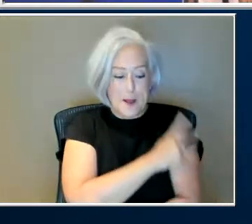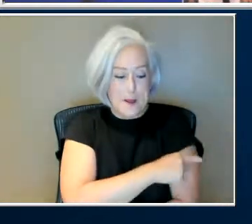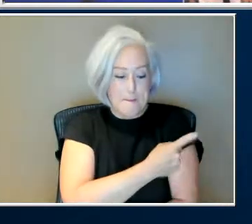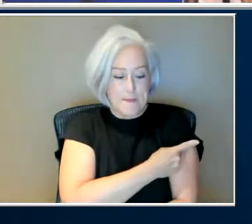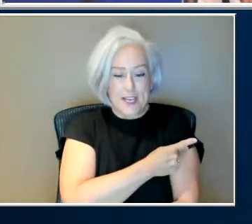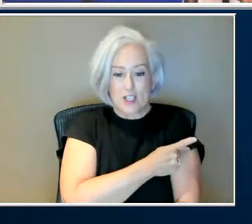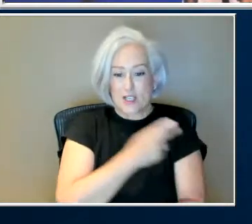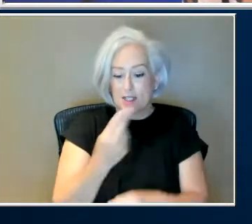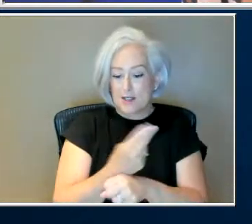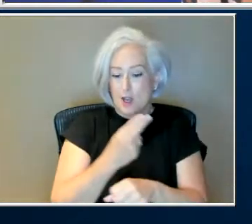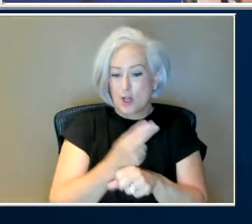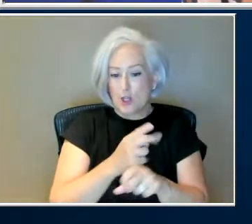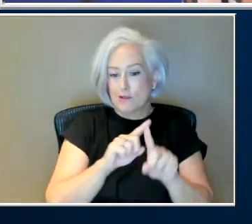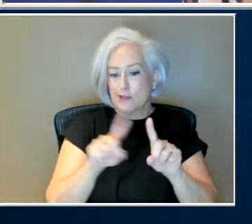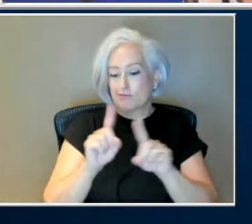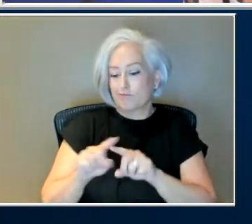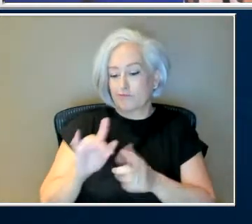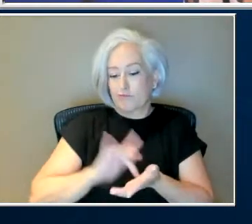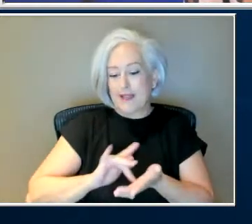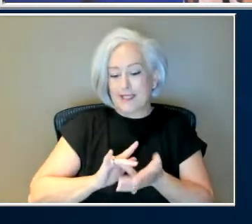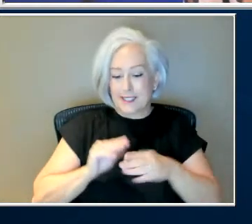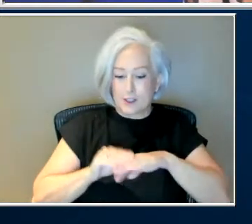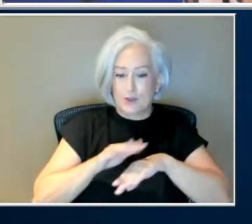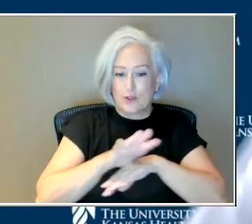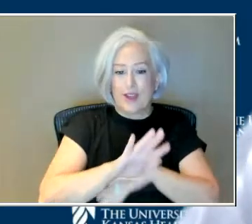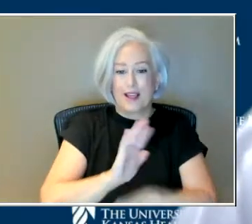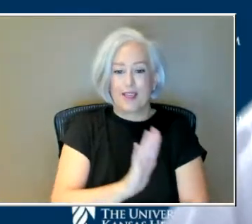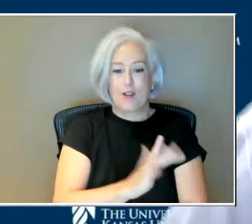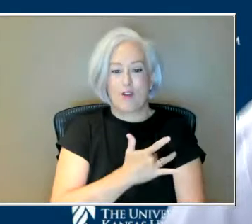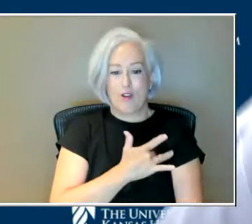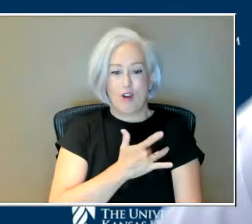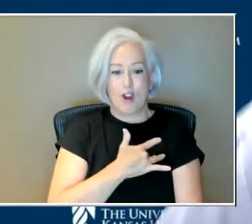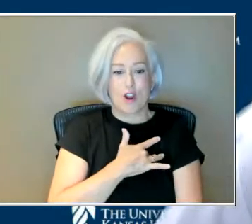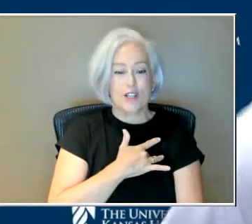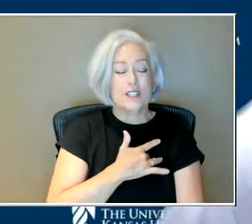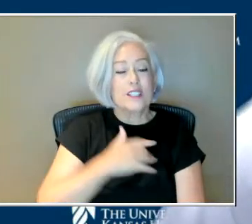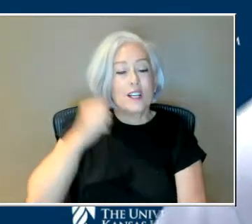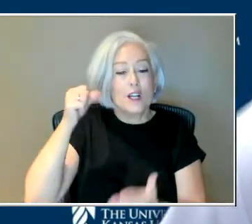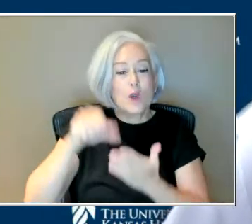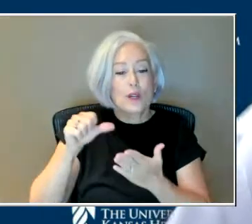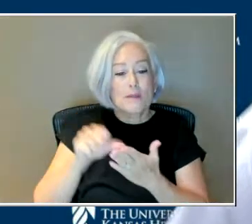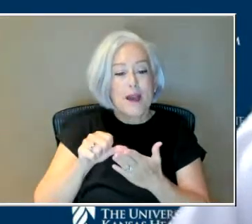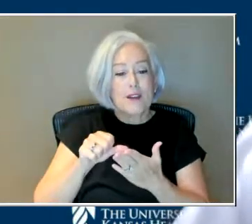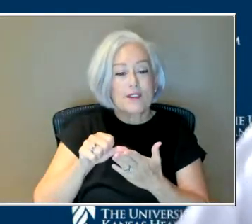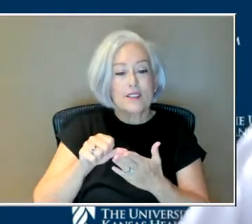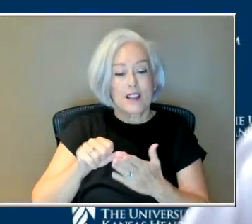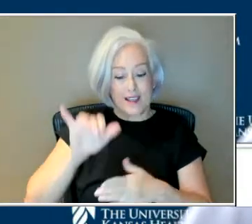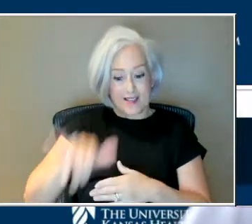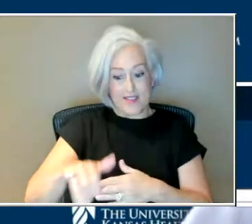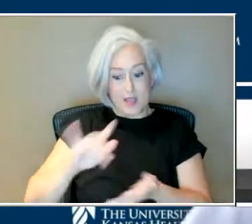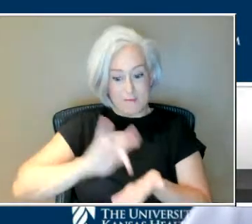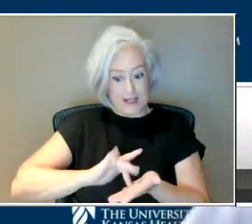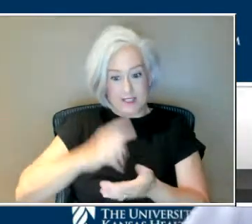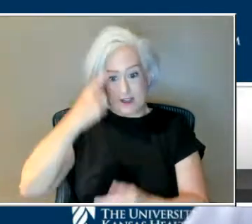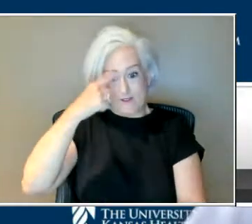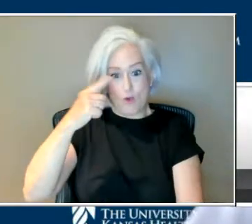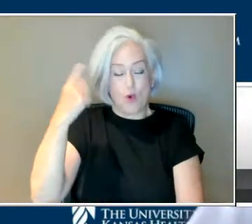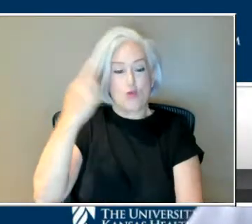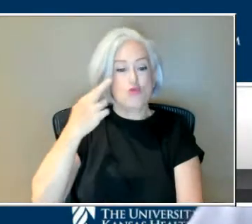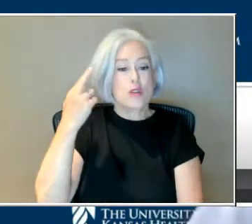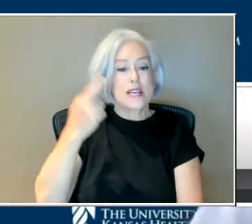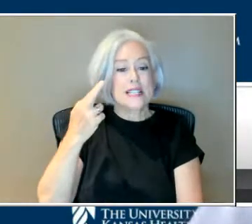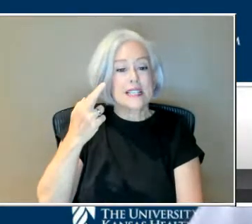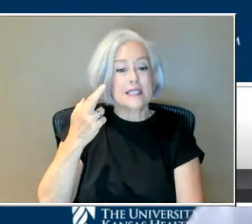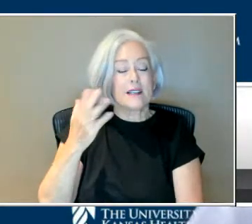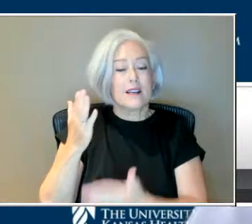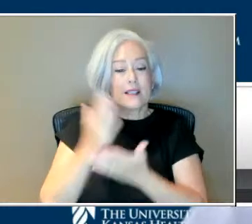medications that could affect their heart? Well, you have to remember that they're on those medications for a reason. I think you have to be careful that some people want to hold their